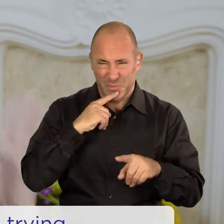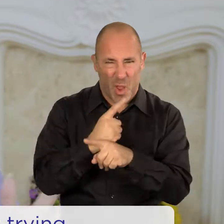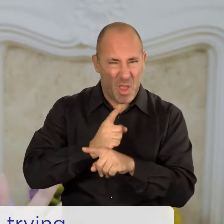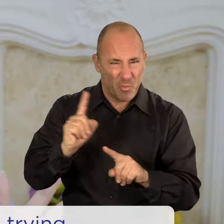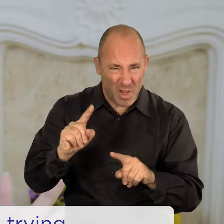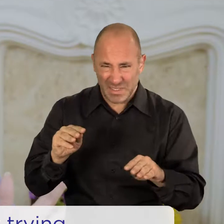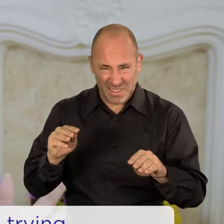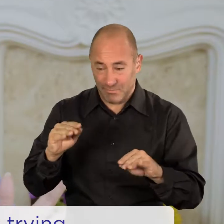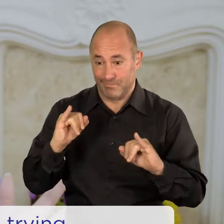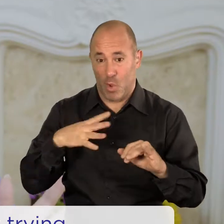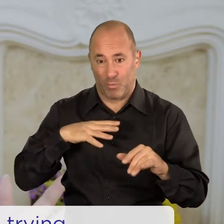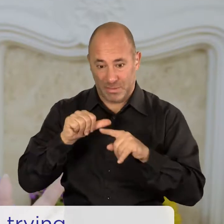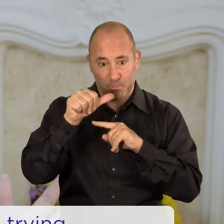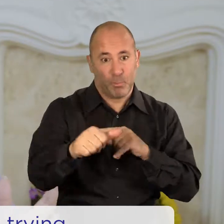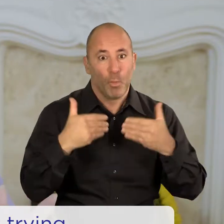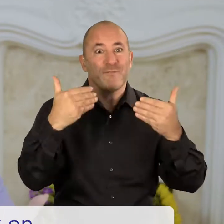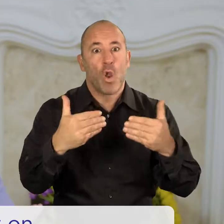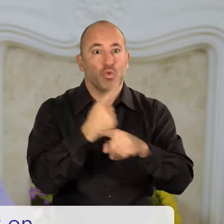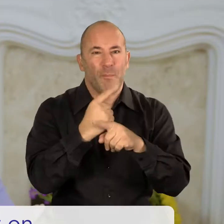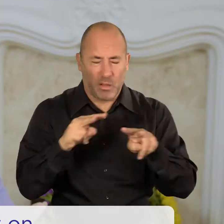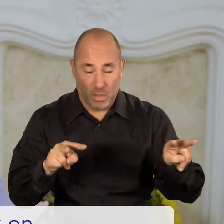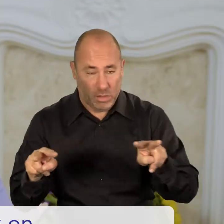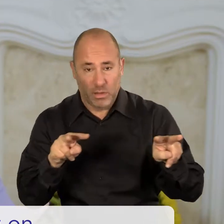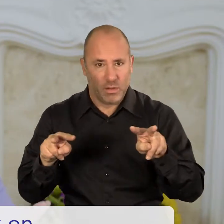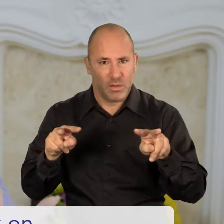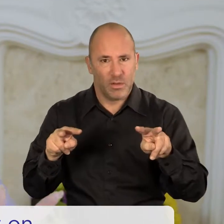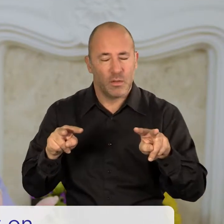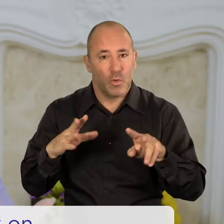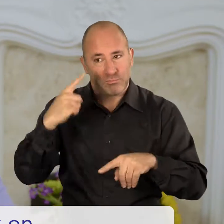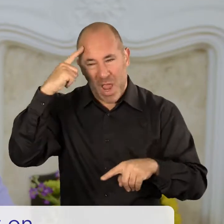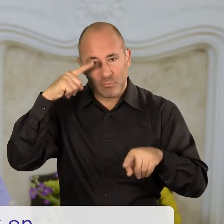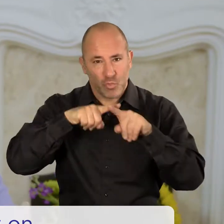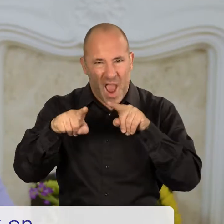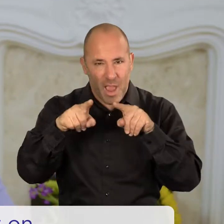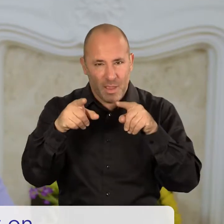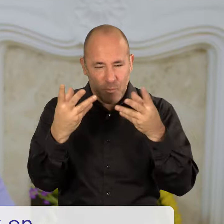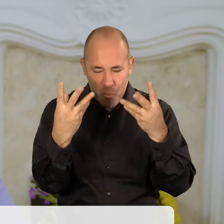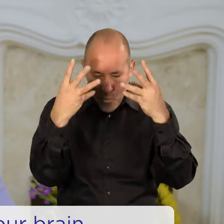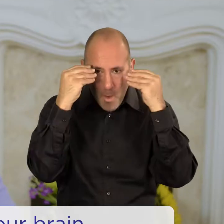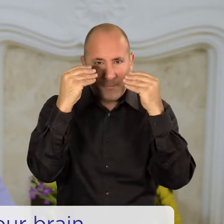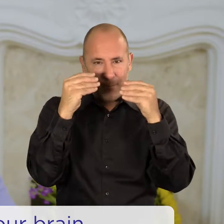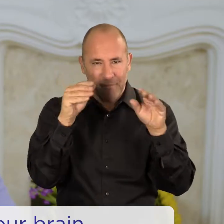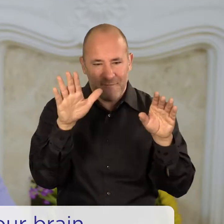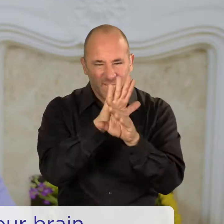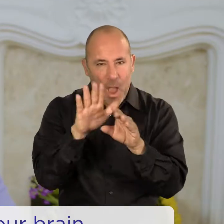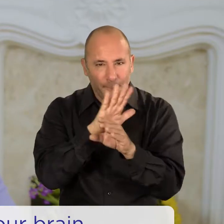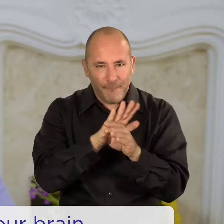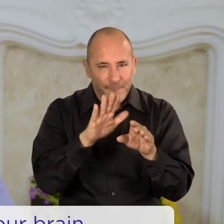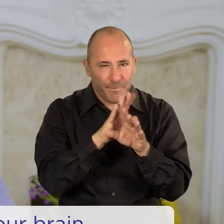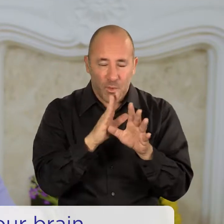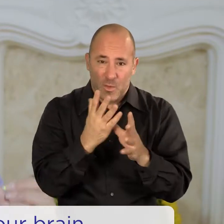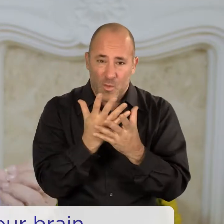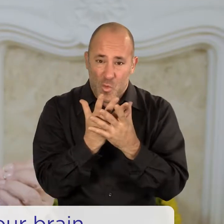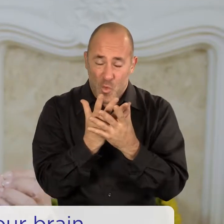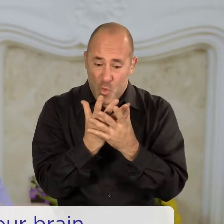you're desperately trying to make sense of the last sentence and you're already on to the next couple. So it's